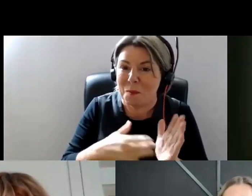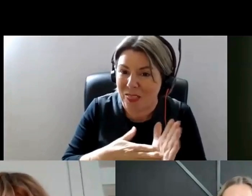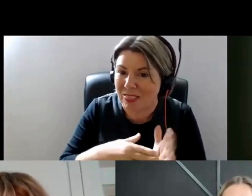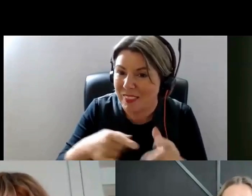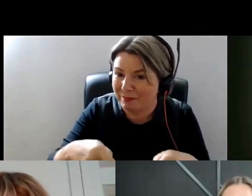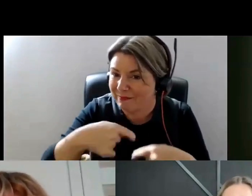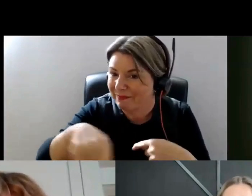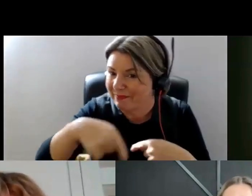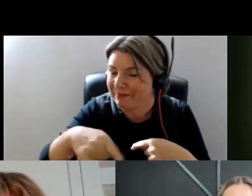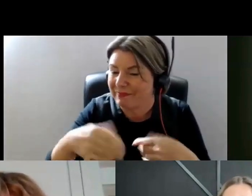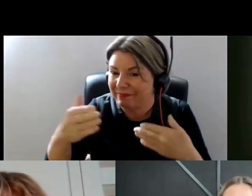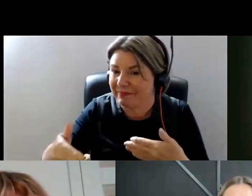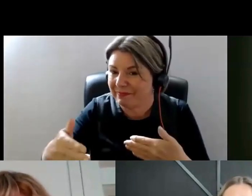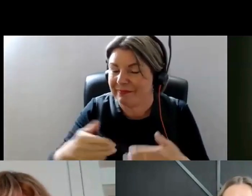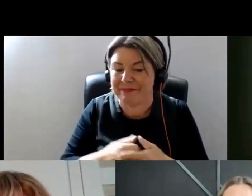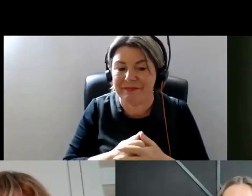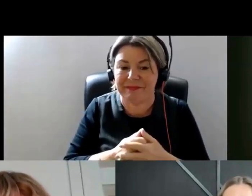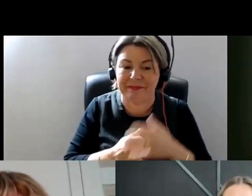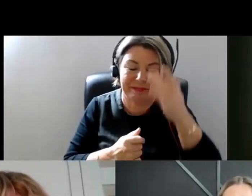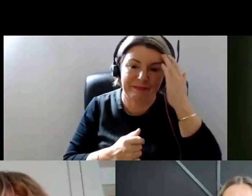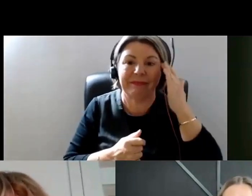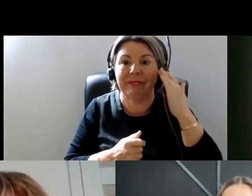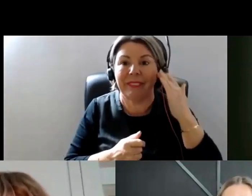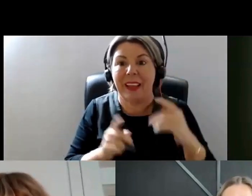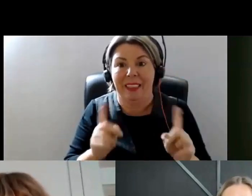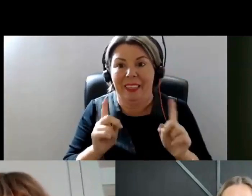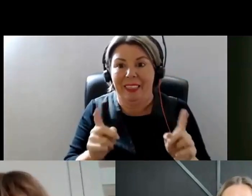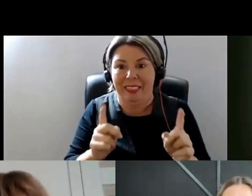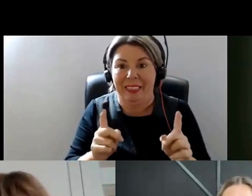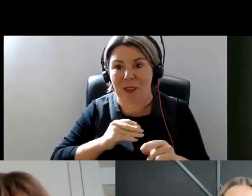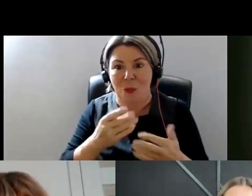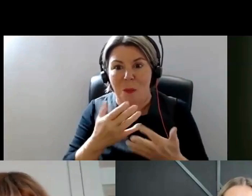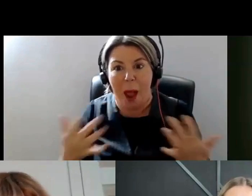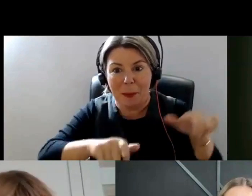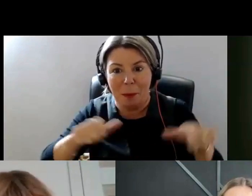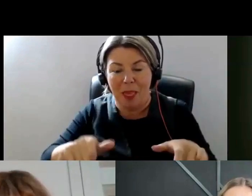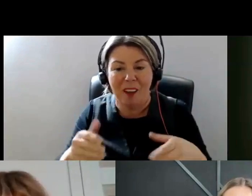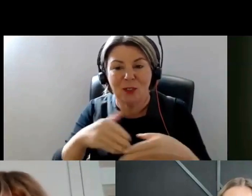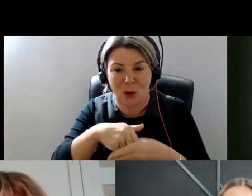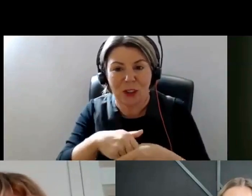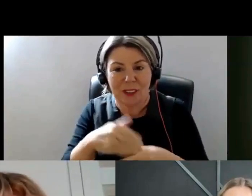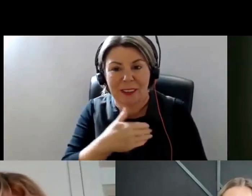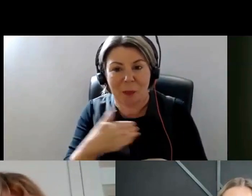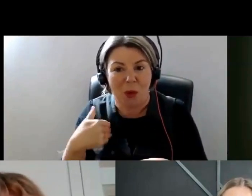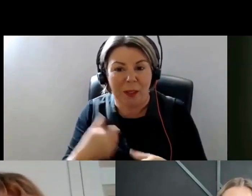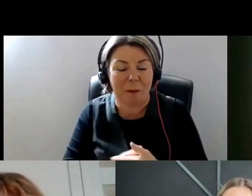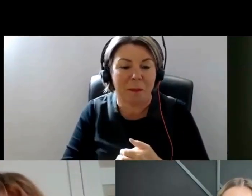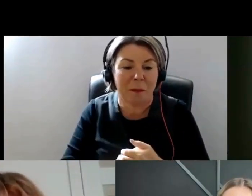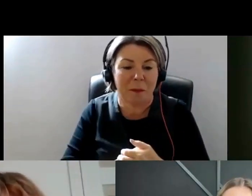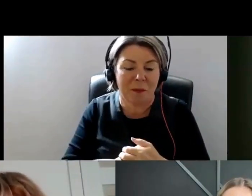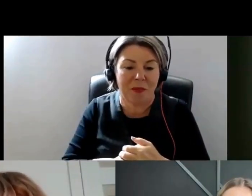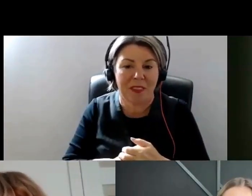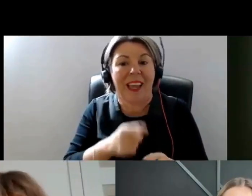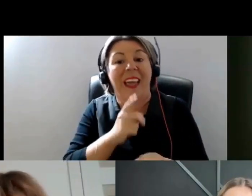And that's clearly borne out by the number of people that are joining the session. So this today is